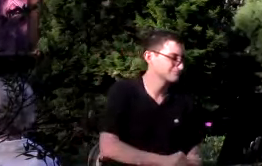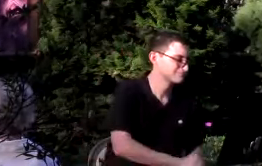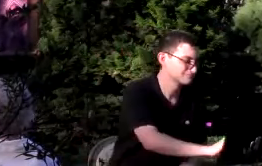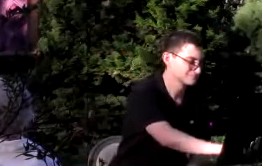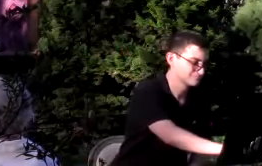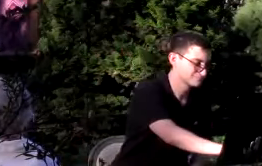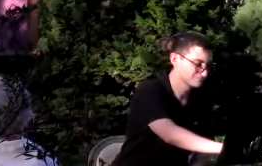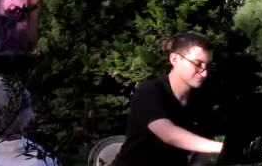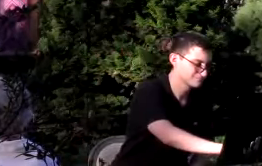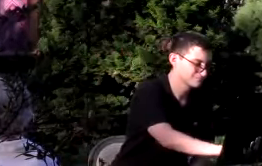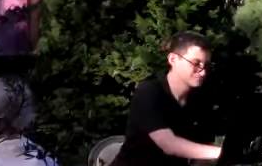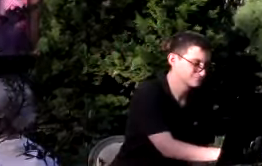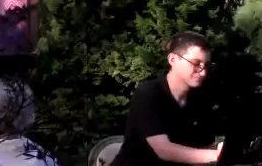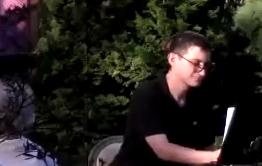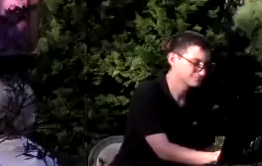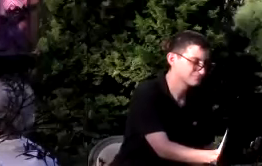Hashamayim, Yismechu